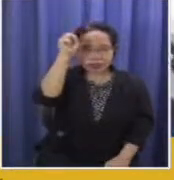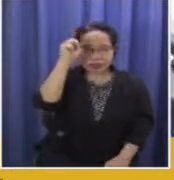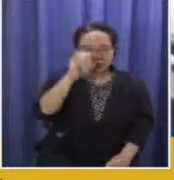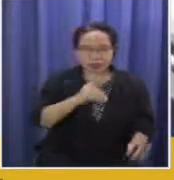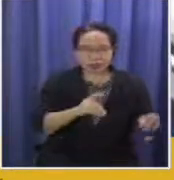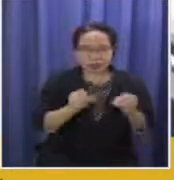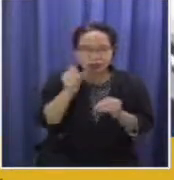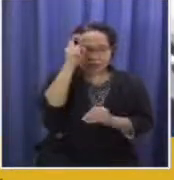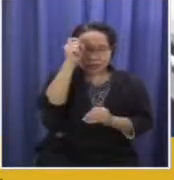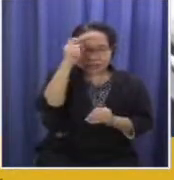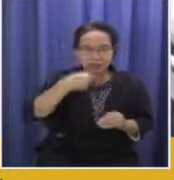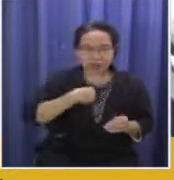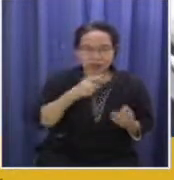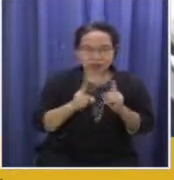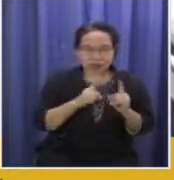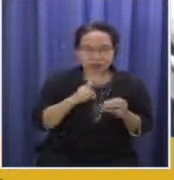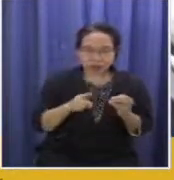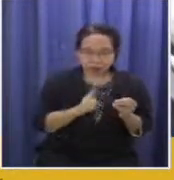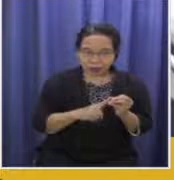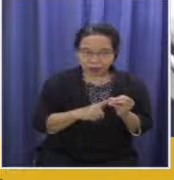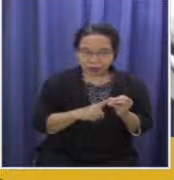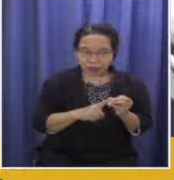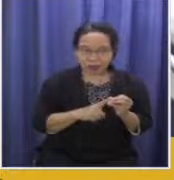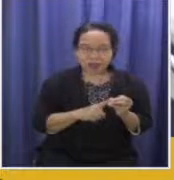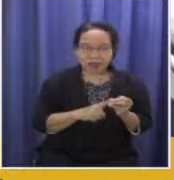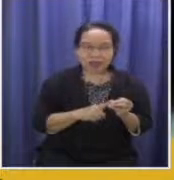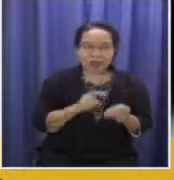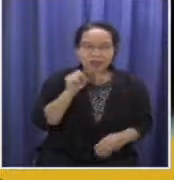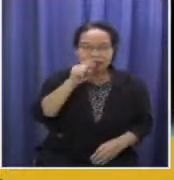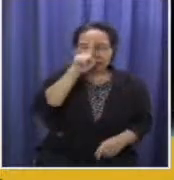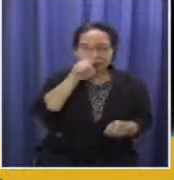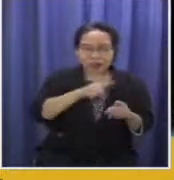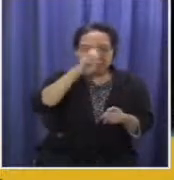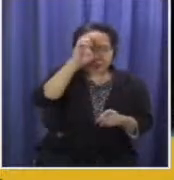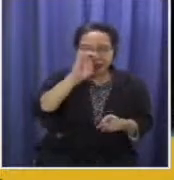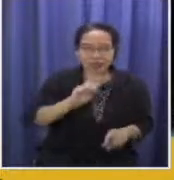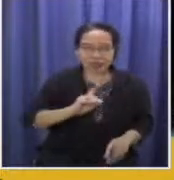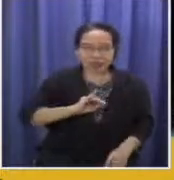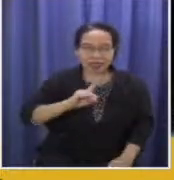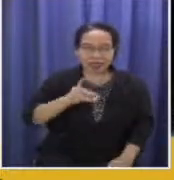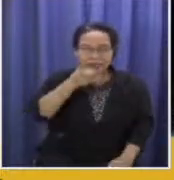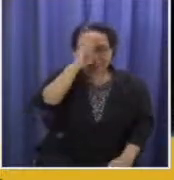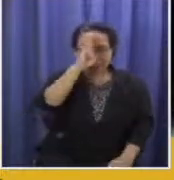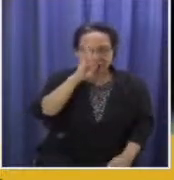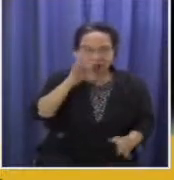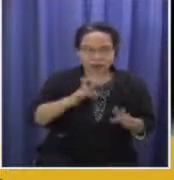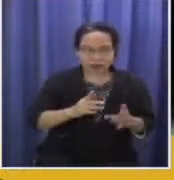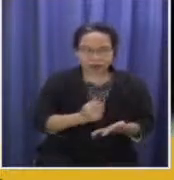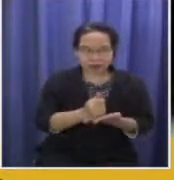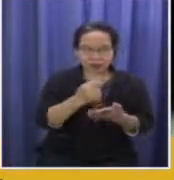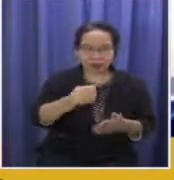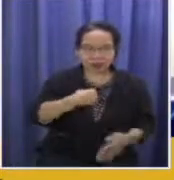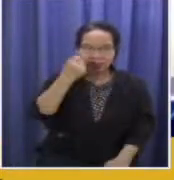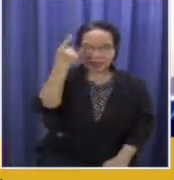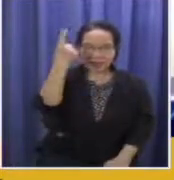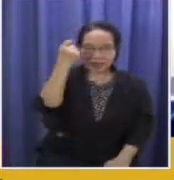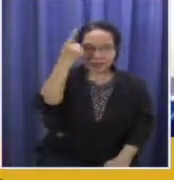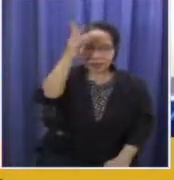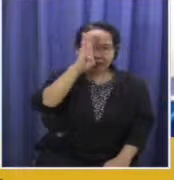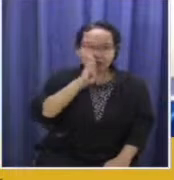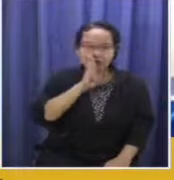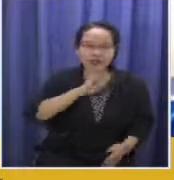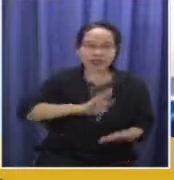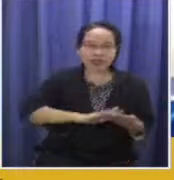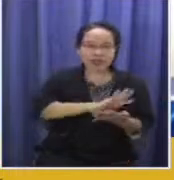you understand what I'm talking about? Yes, Brother, I did. In God's help and mercy, I understood. To God be